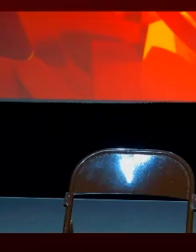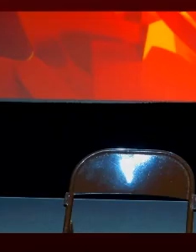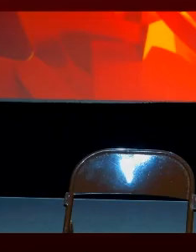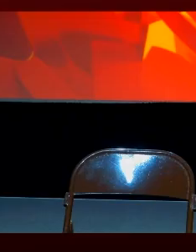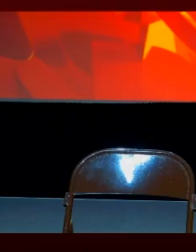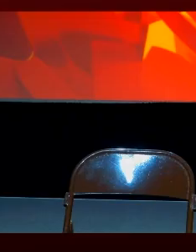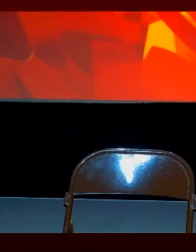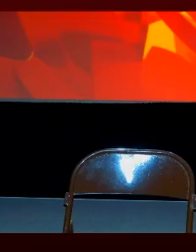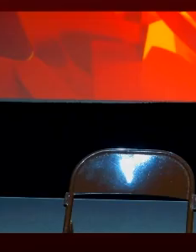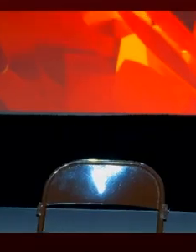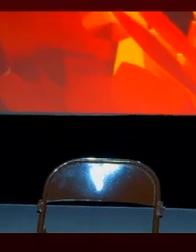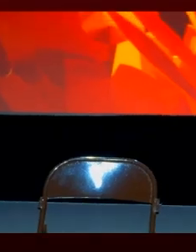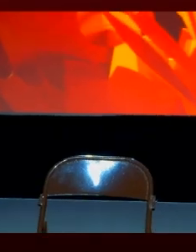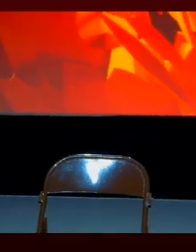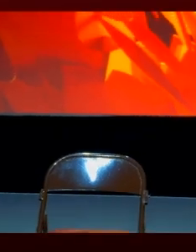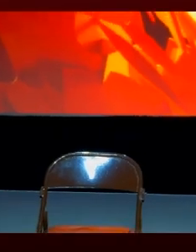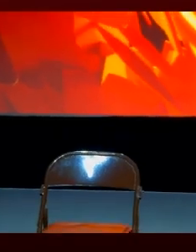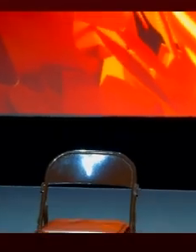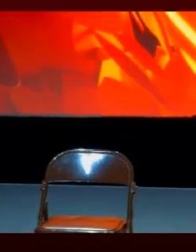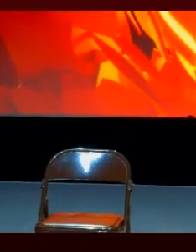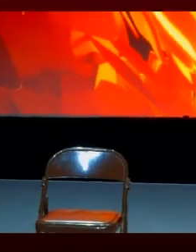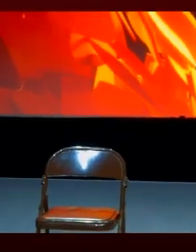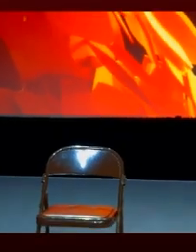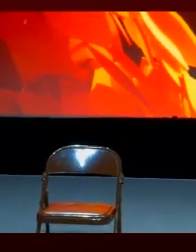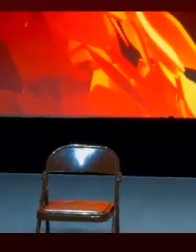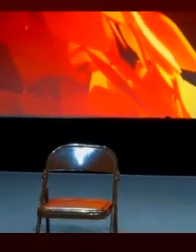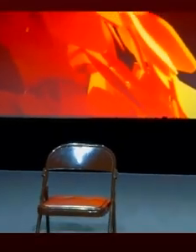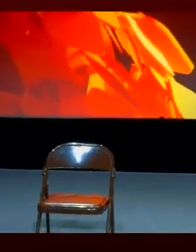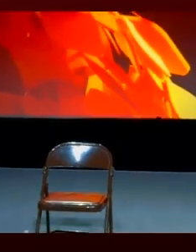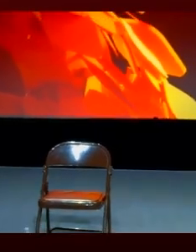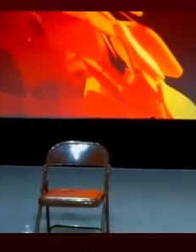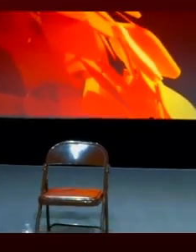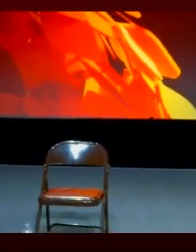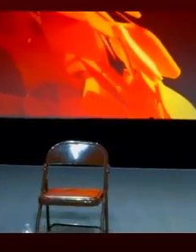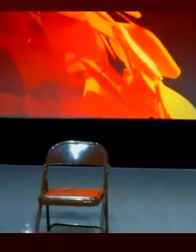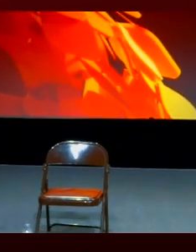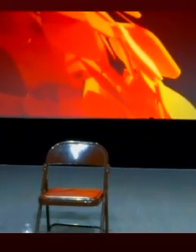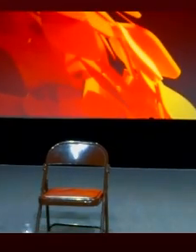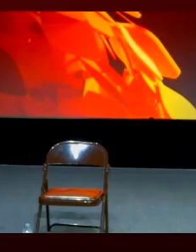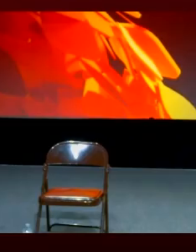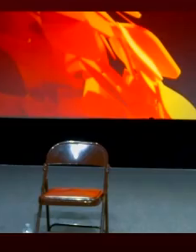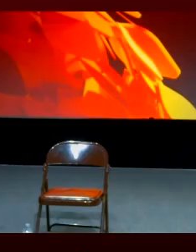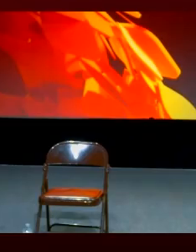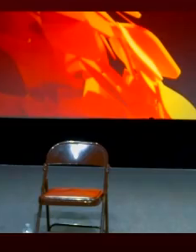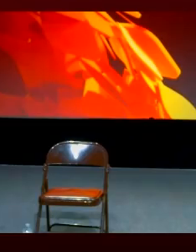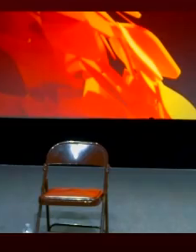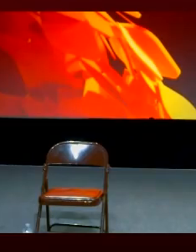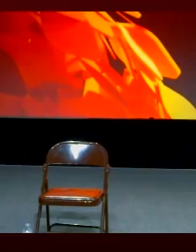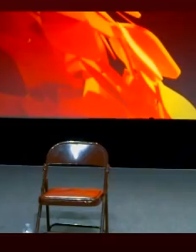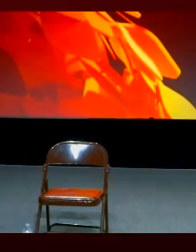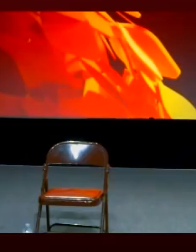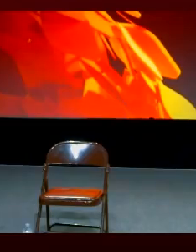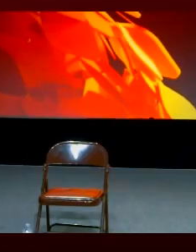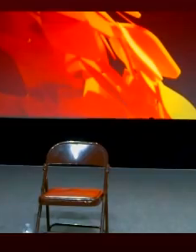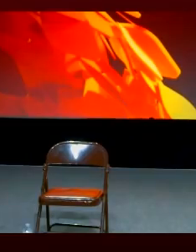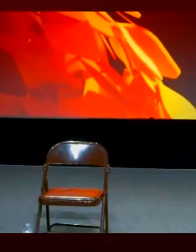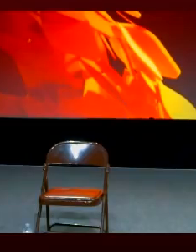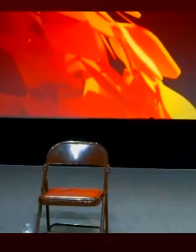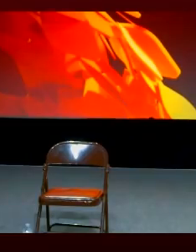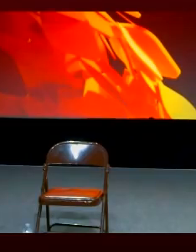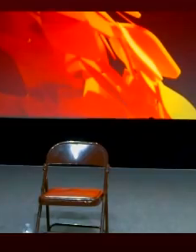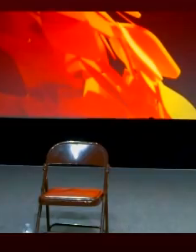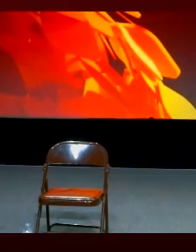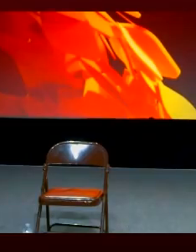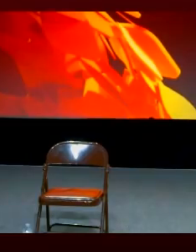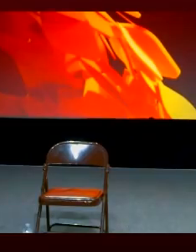determine better ways of sort of breaking up the problem. How all these mix together is related to my point of this